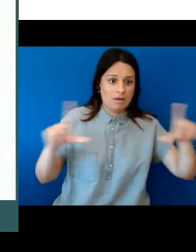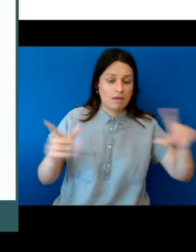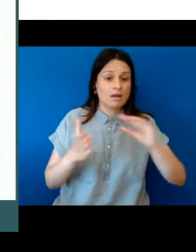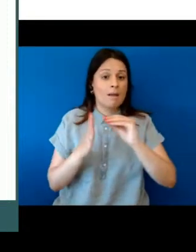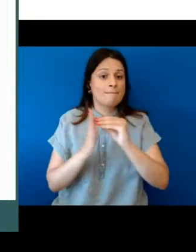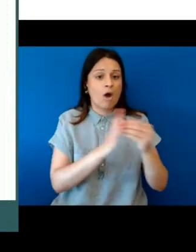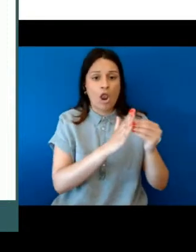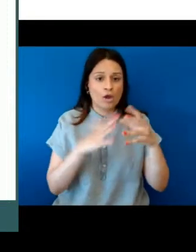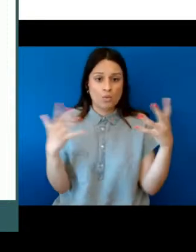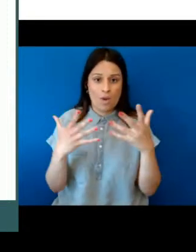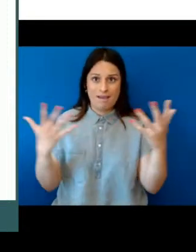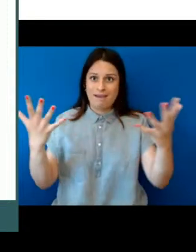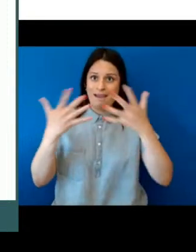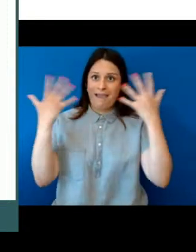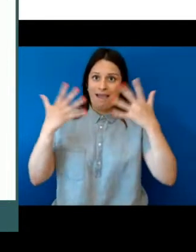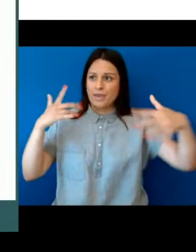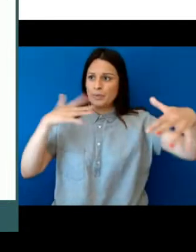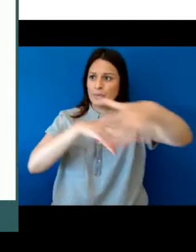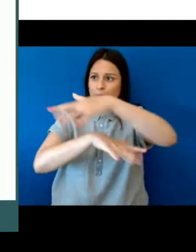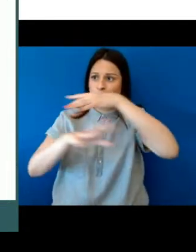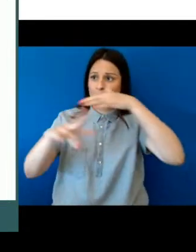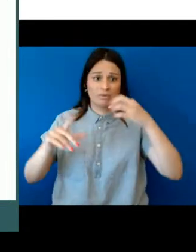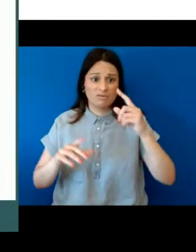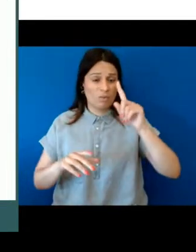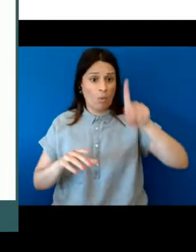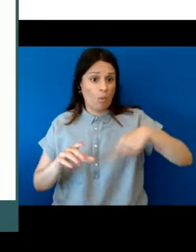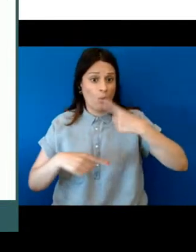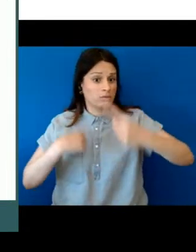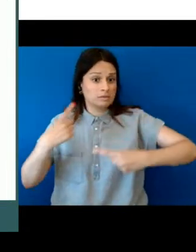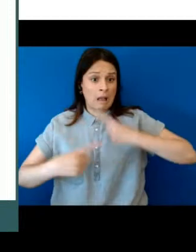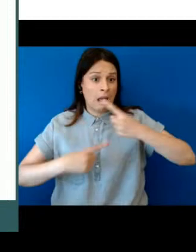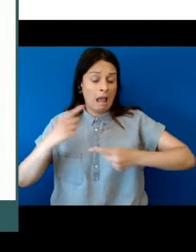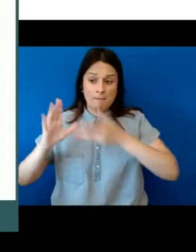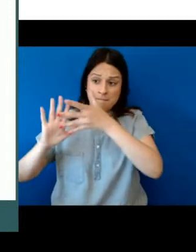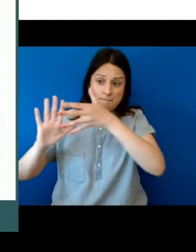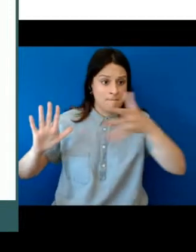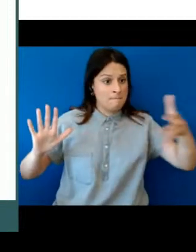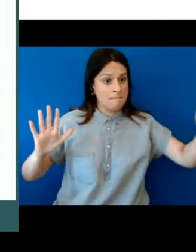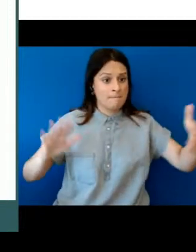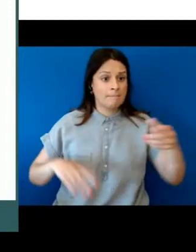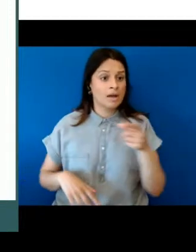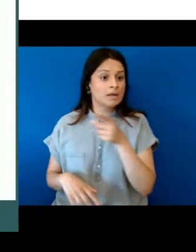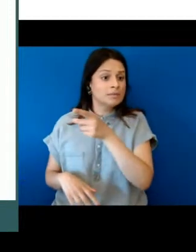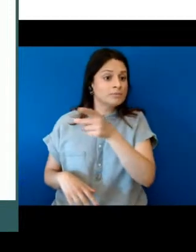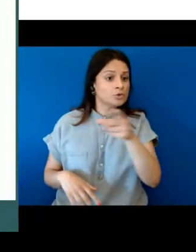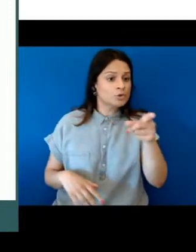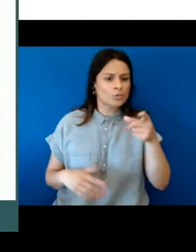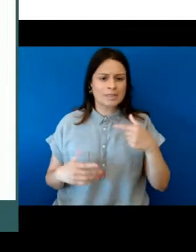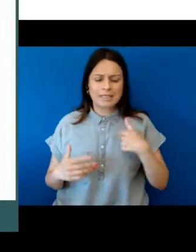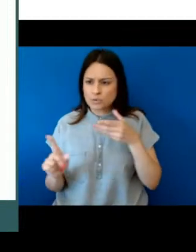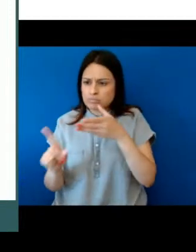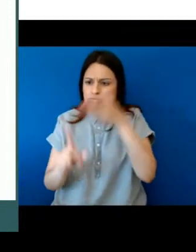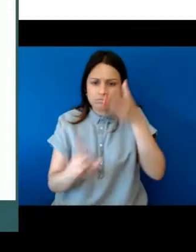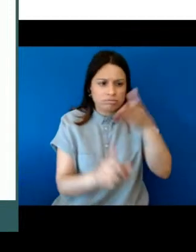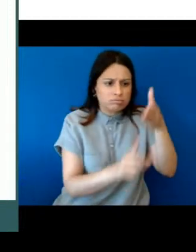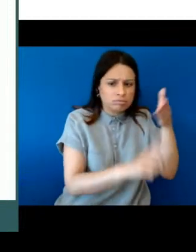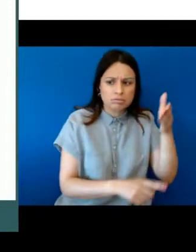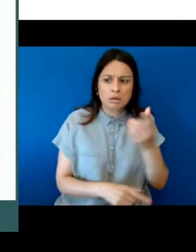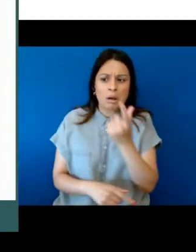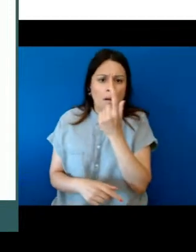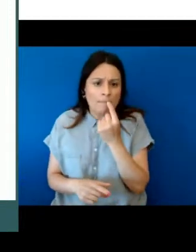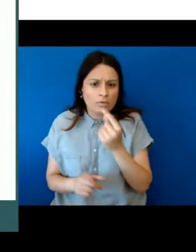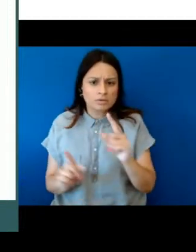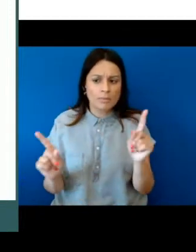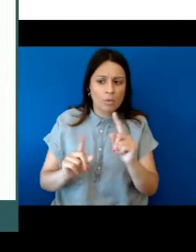air most of the year. So it is important that you take some time to try and identify what the possible trigger factor